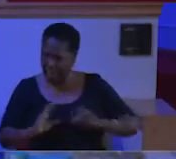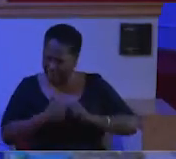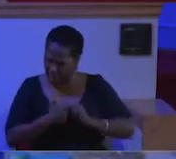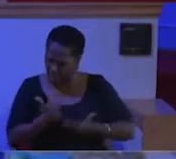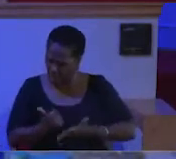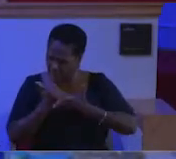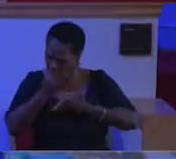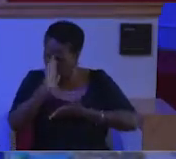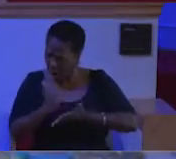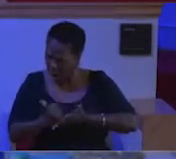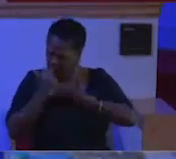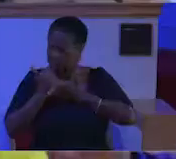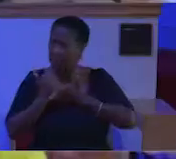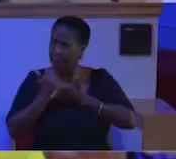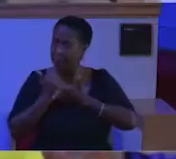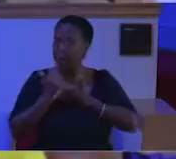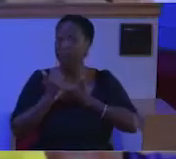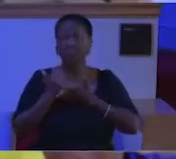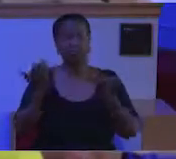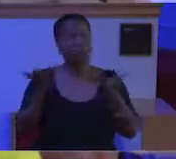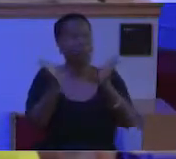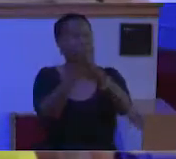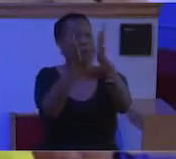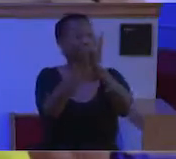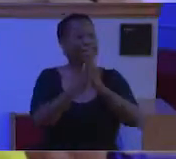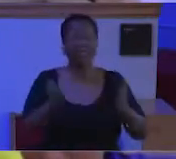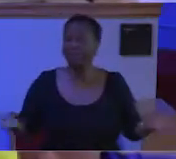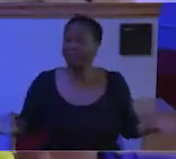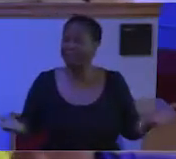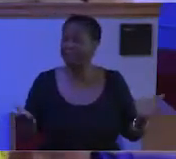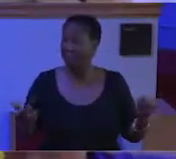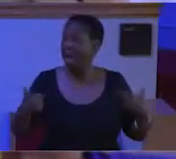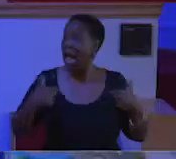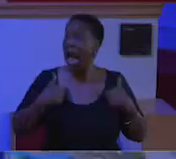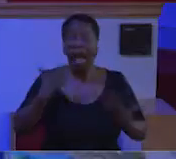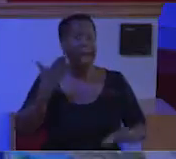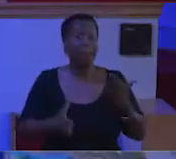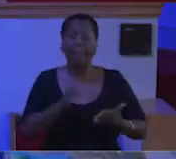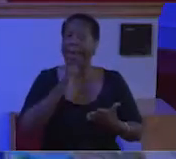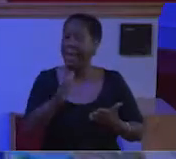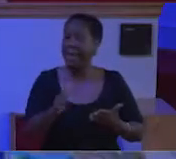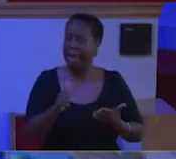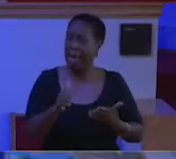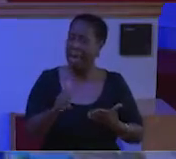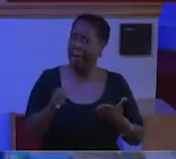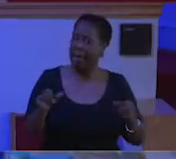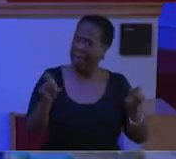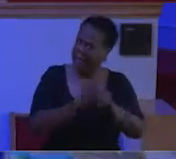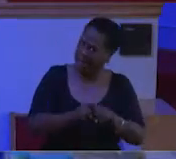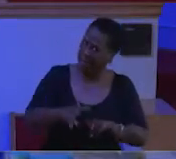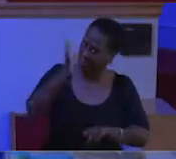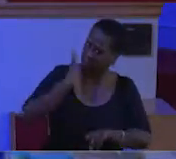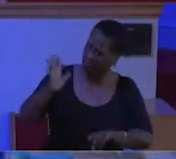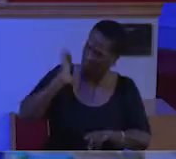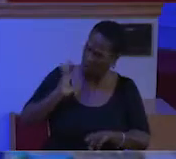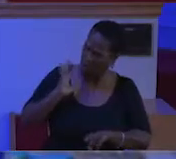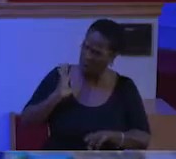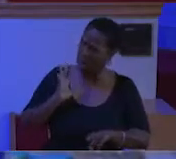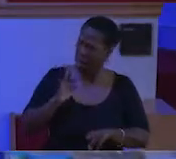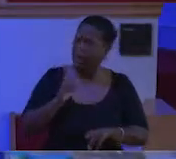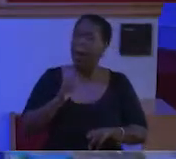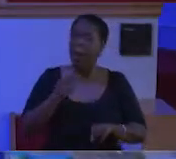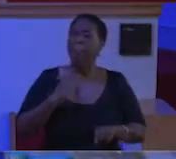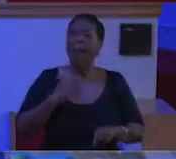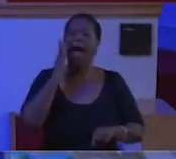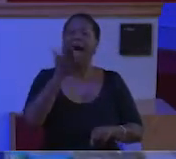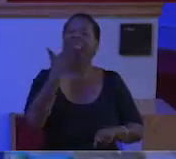you. Praise him. I may not be what I used, what I ought to be, but